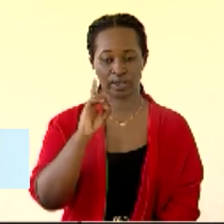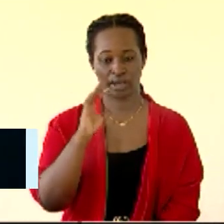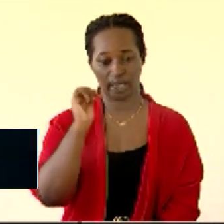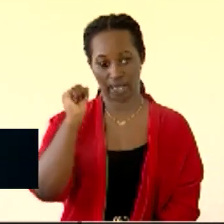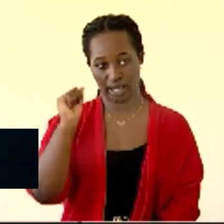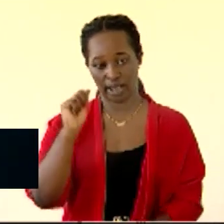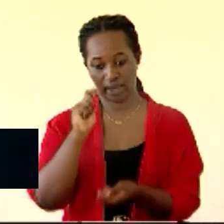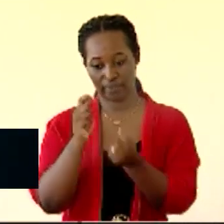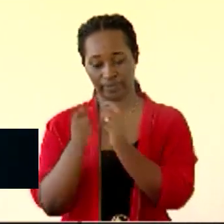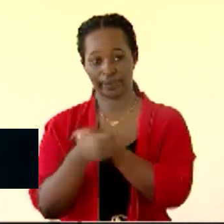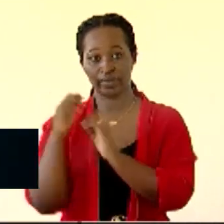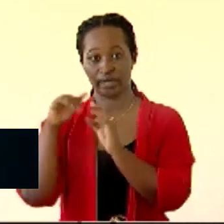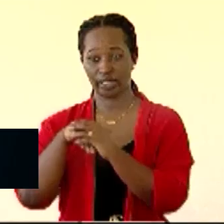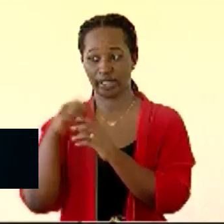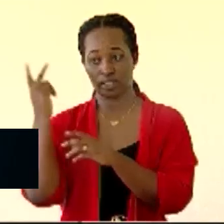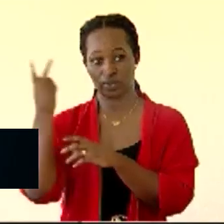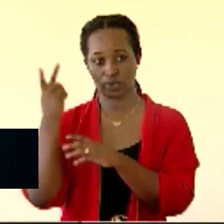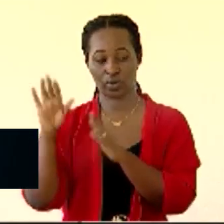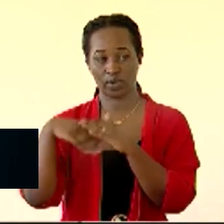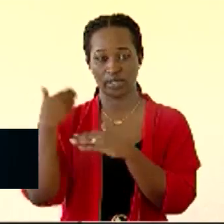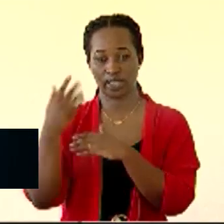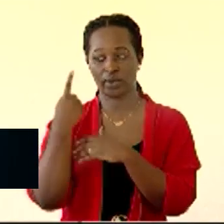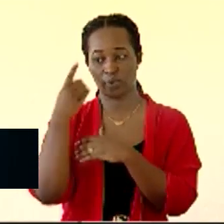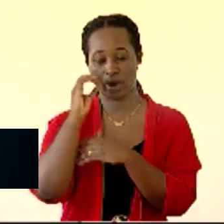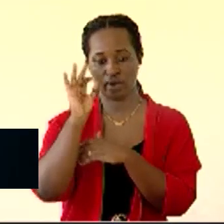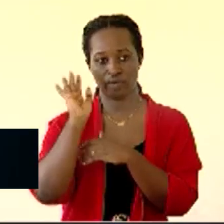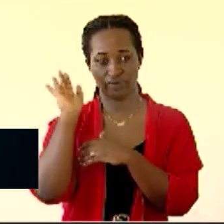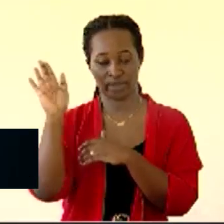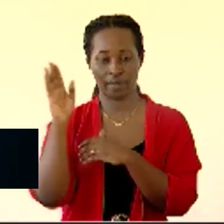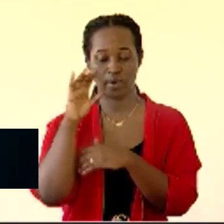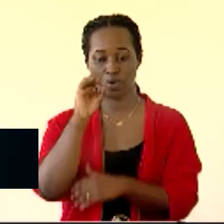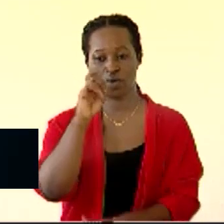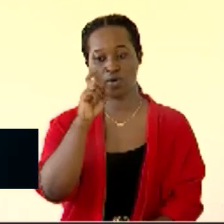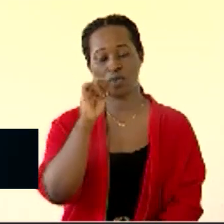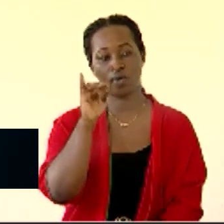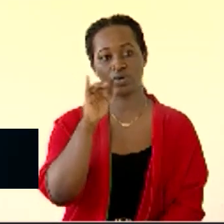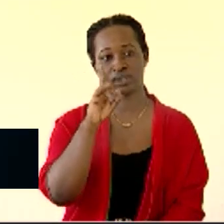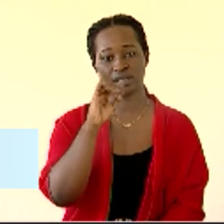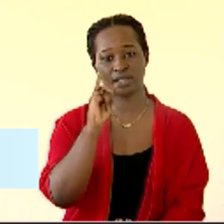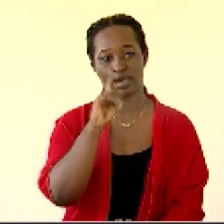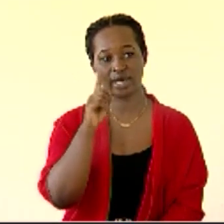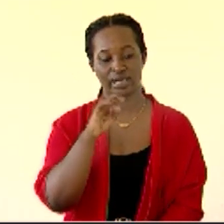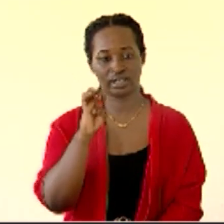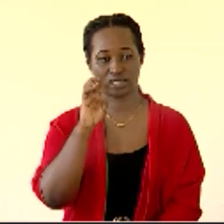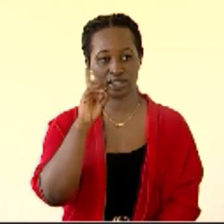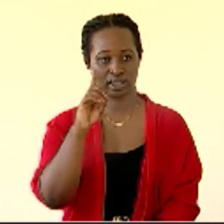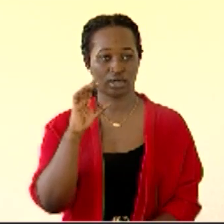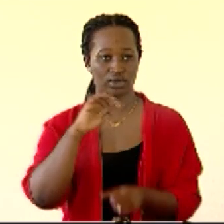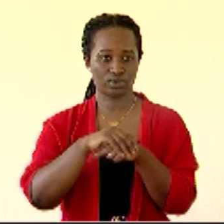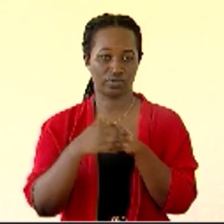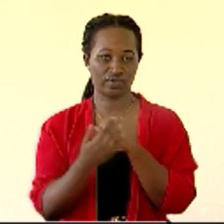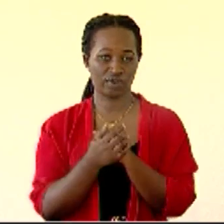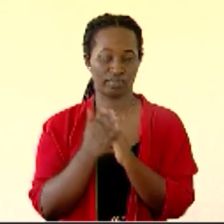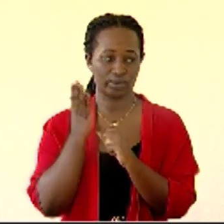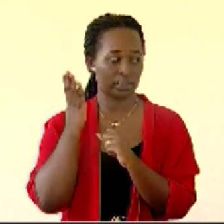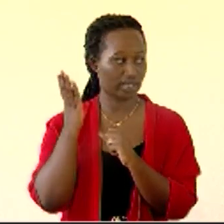and then one of them was oxidized by the dichromate to form the ketone, and